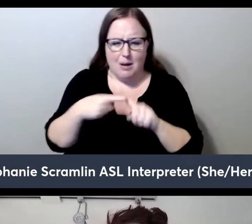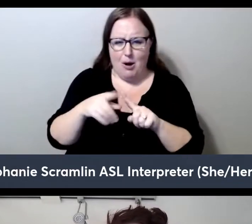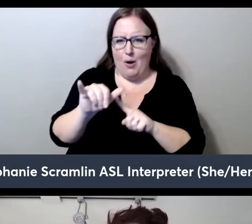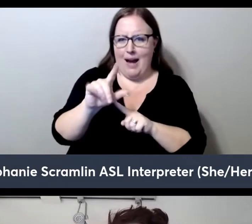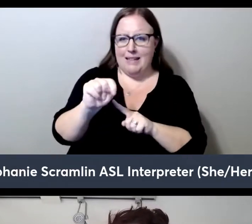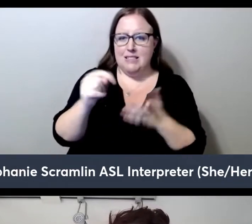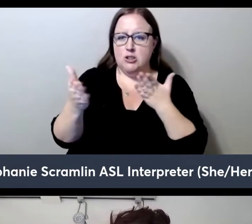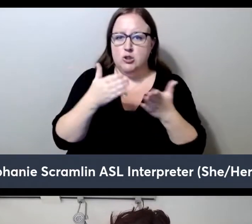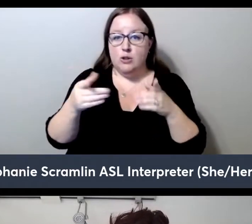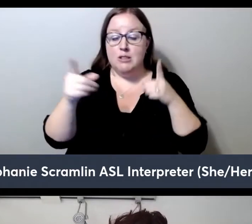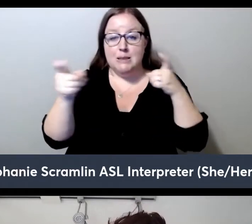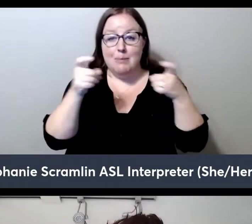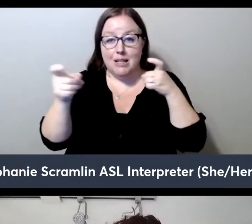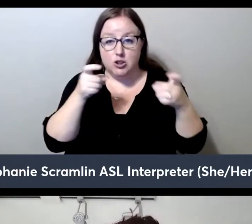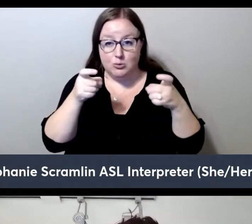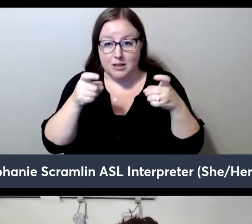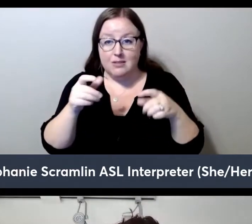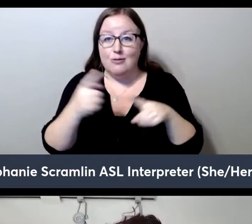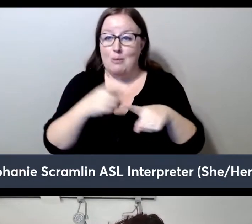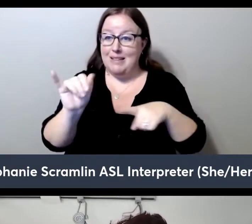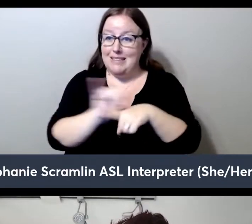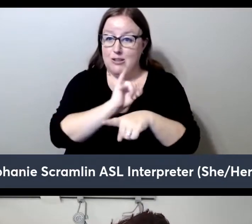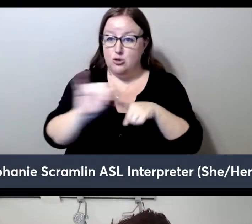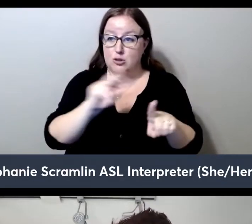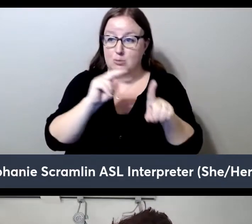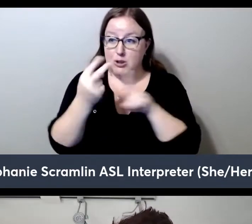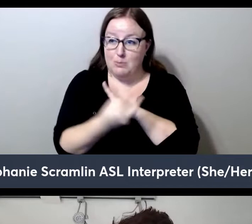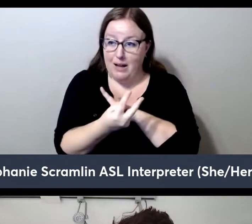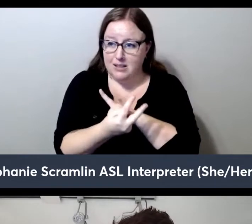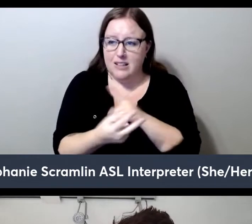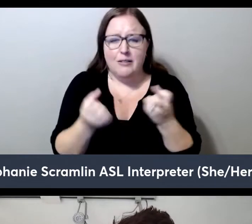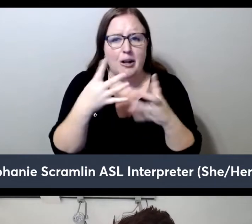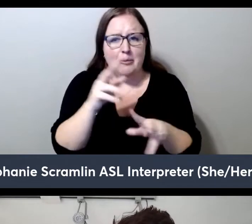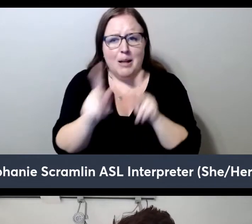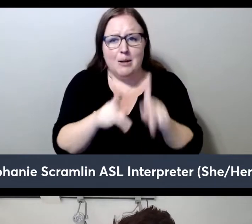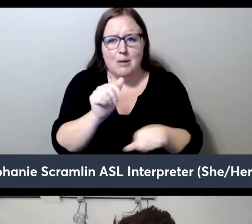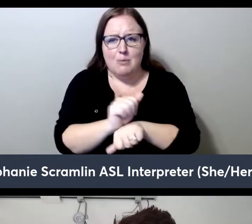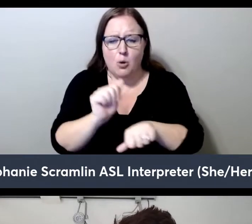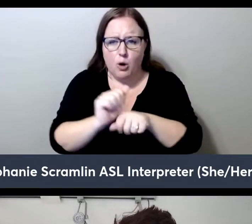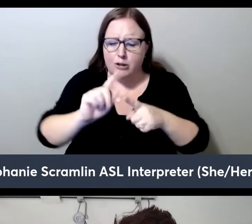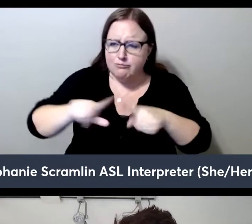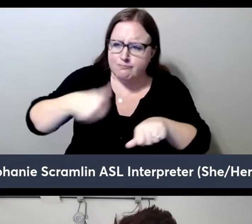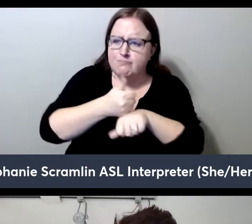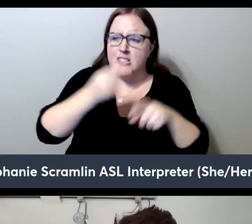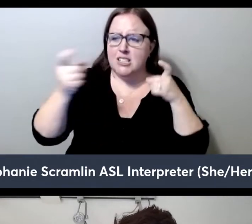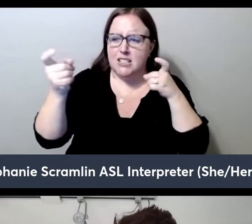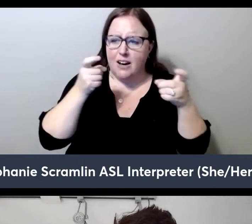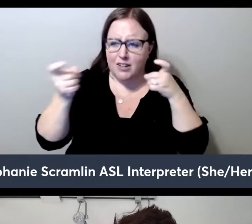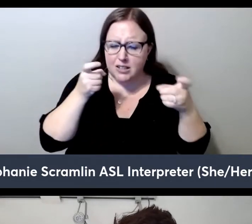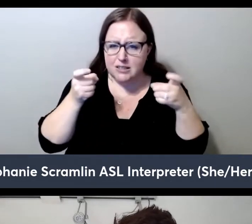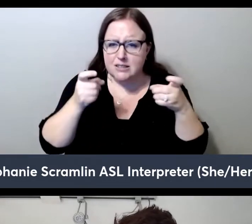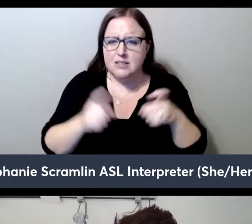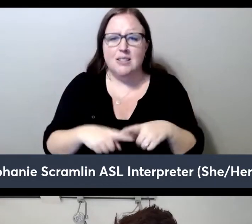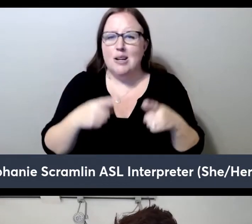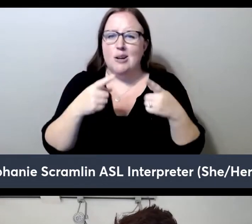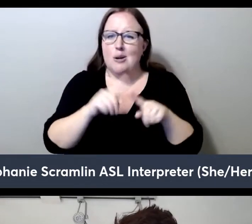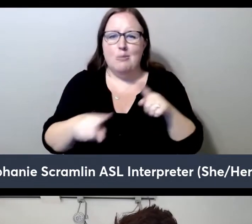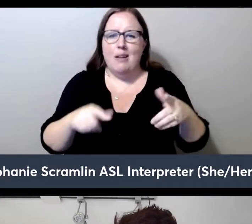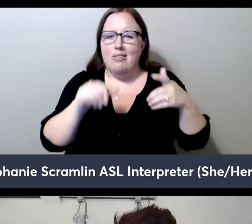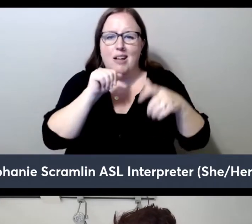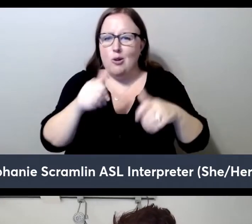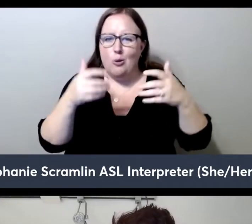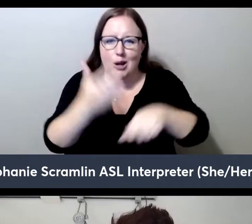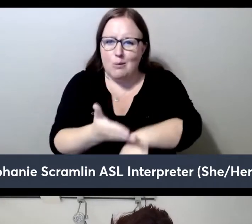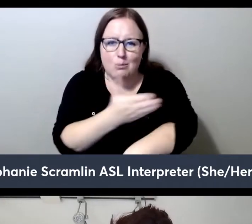management from an industry standard, a lot of people work to, set up governance, but then they don't work to improve it. That continual